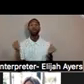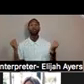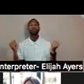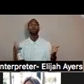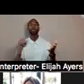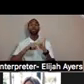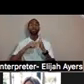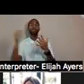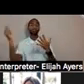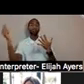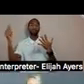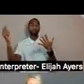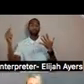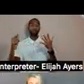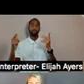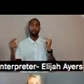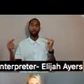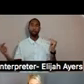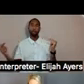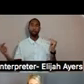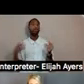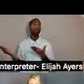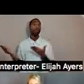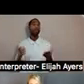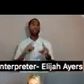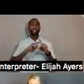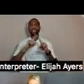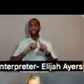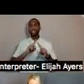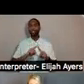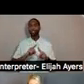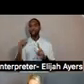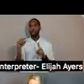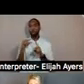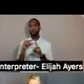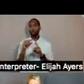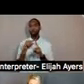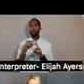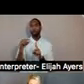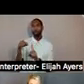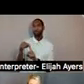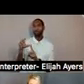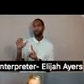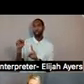has many definitions, and we're all bringing lots of different things to that word, to what care even means, what it